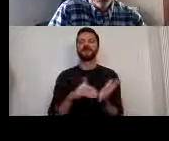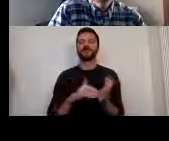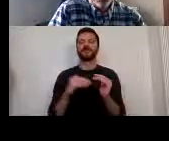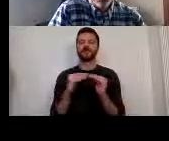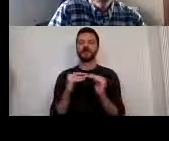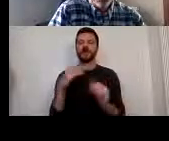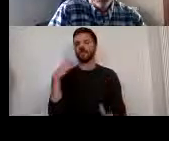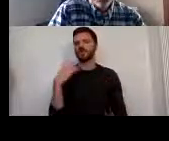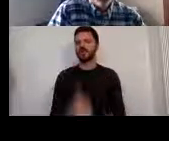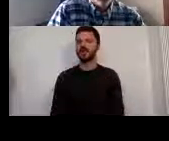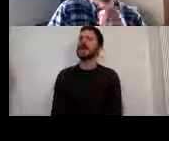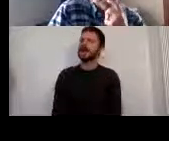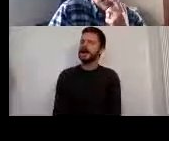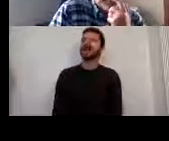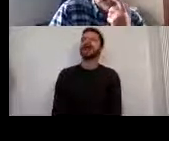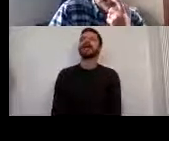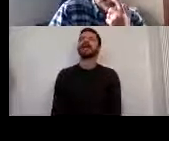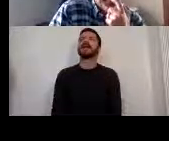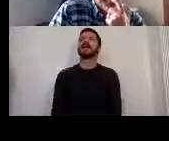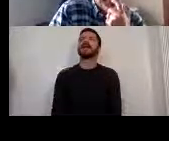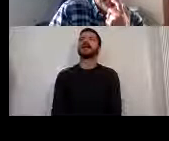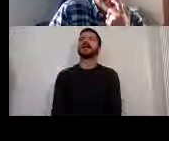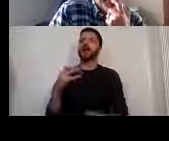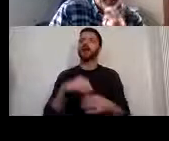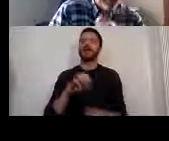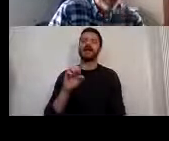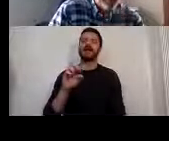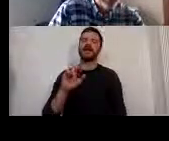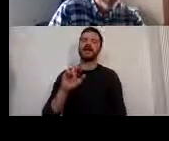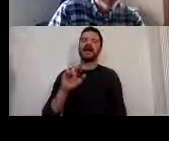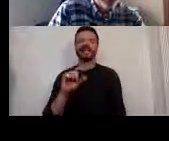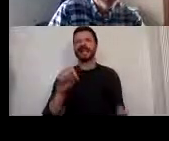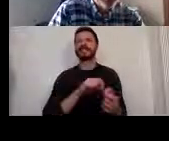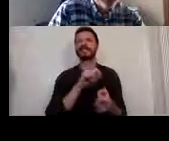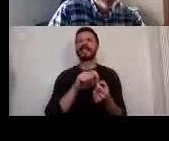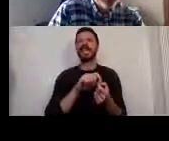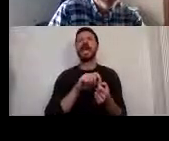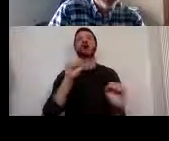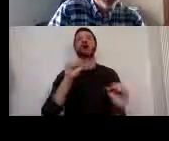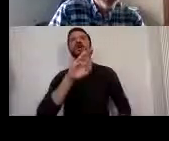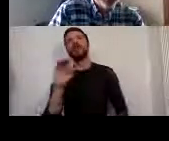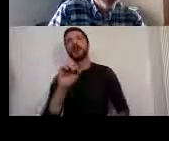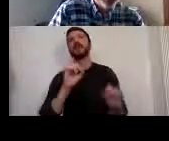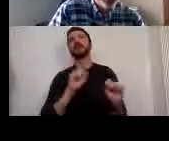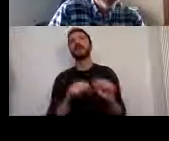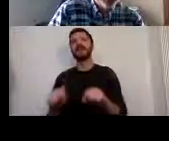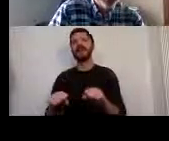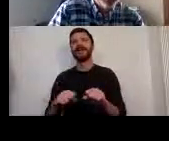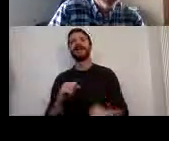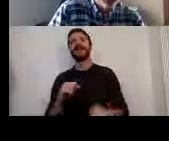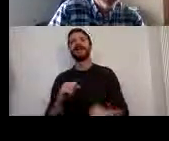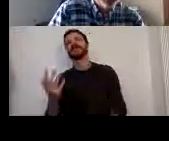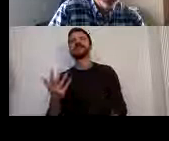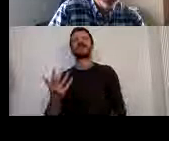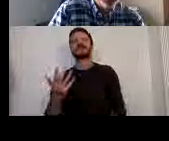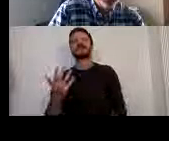which is sort of a new, it's not part of ERIC, at least not exactly, although it could be potentially